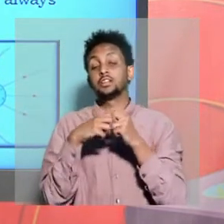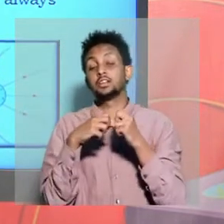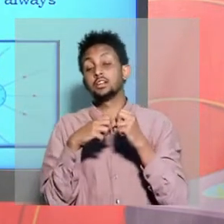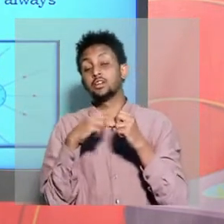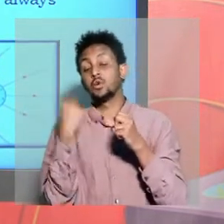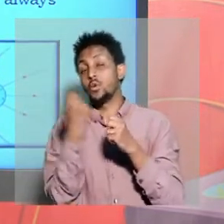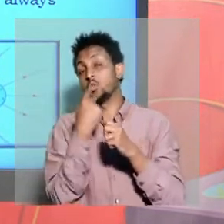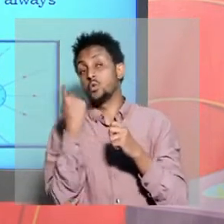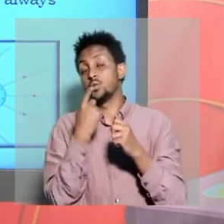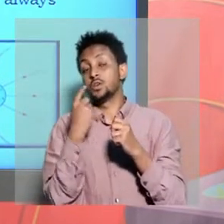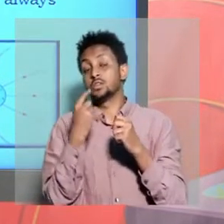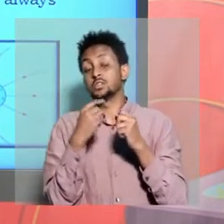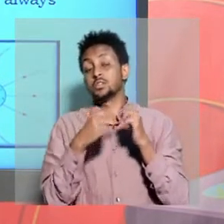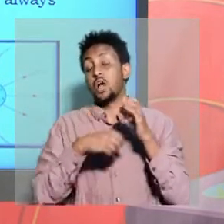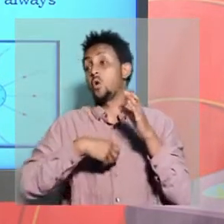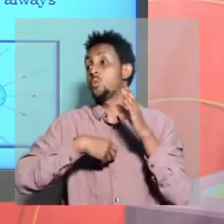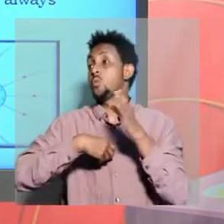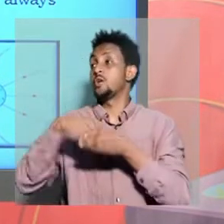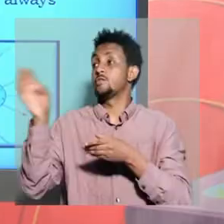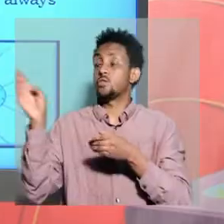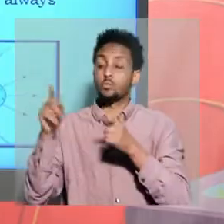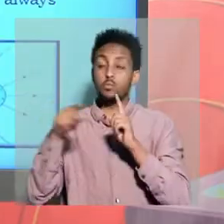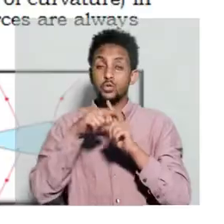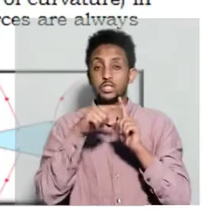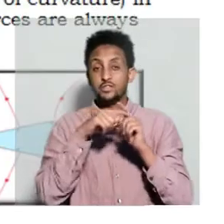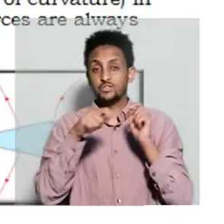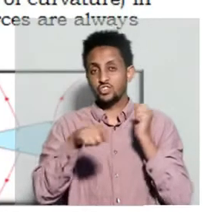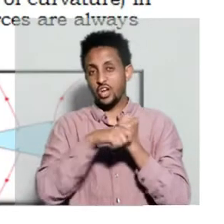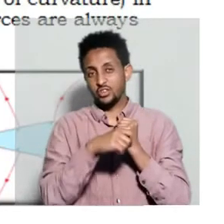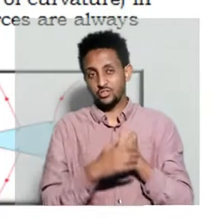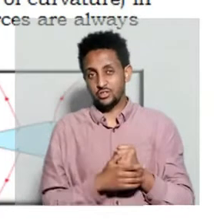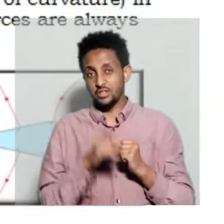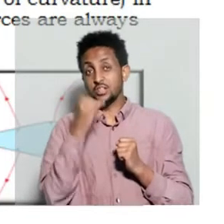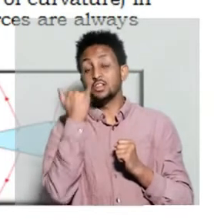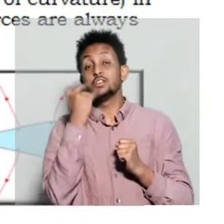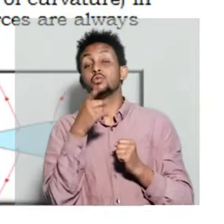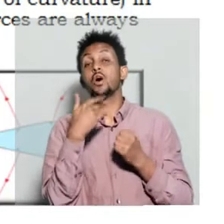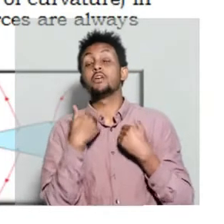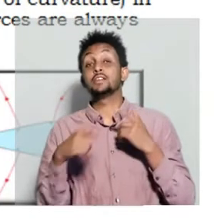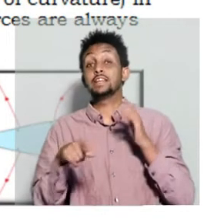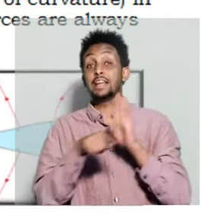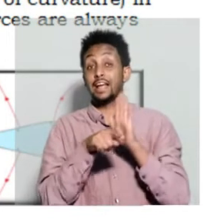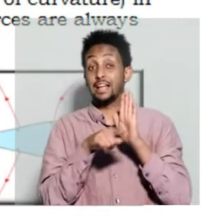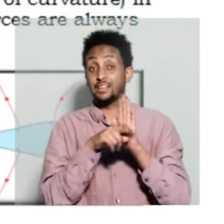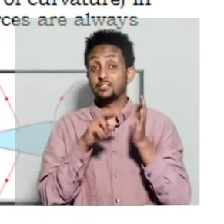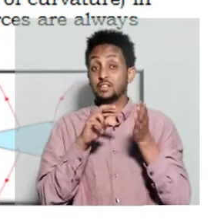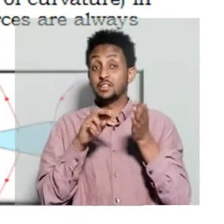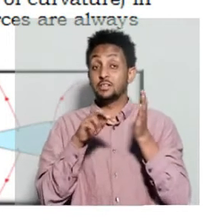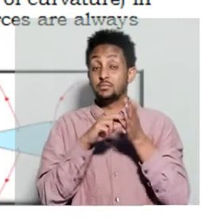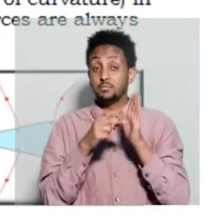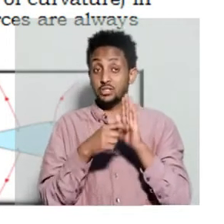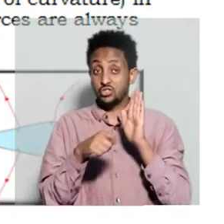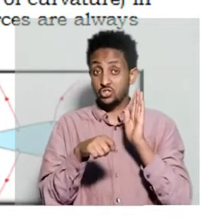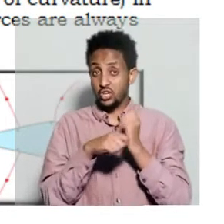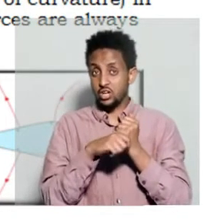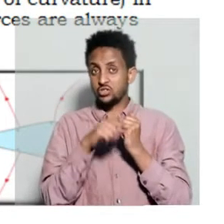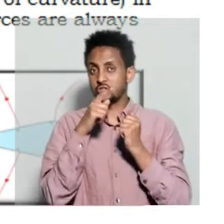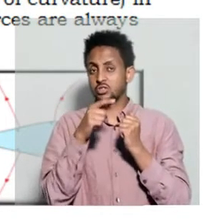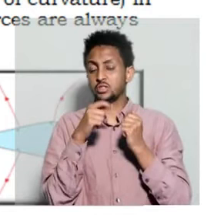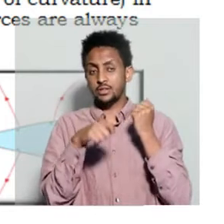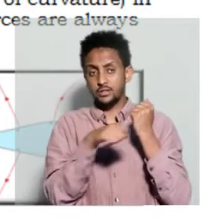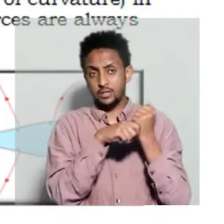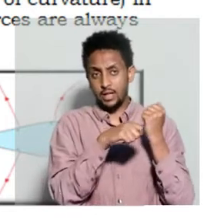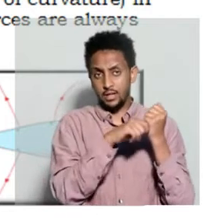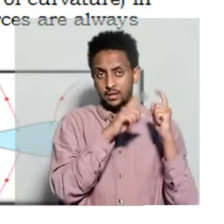lines always away from positive charge. And if you have a negative main charge, so if you brought the test charge